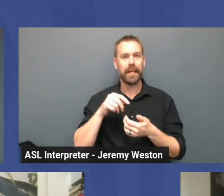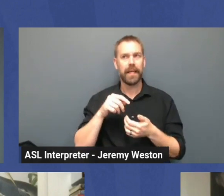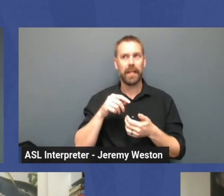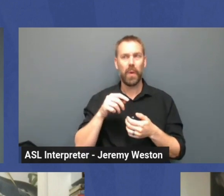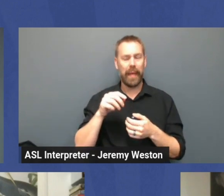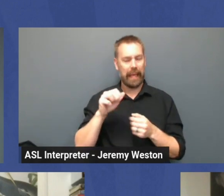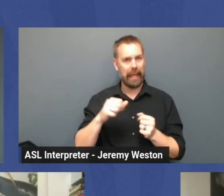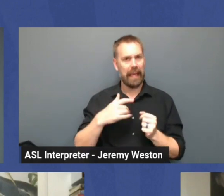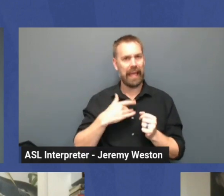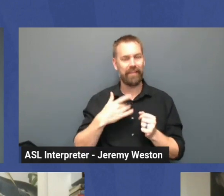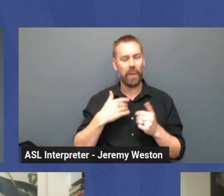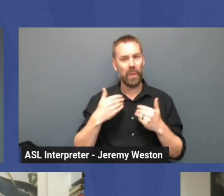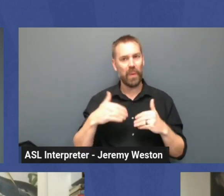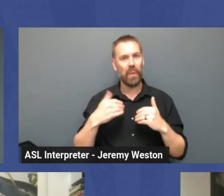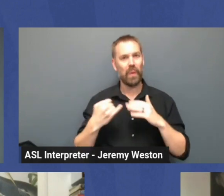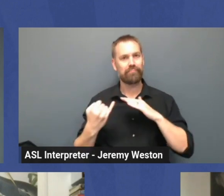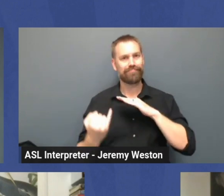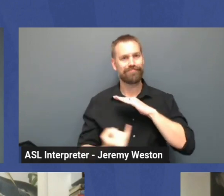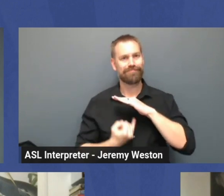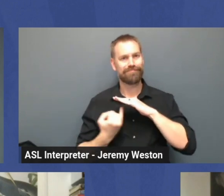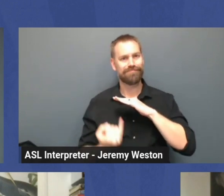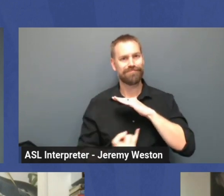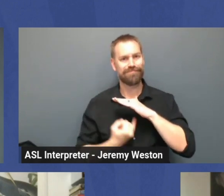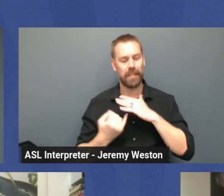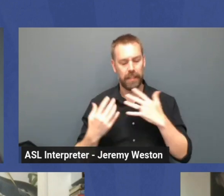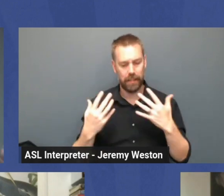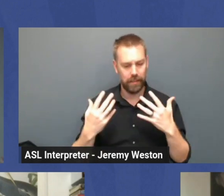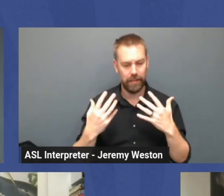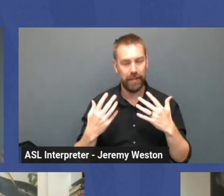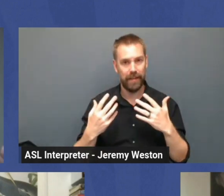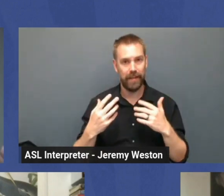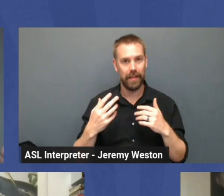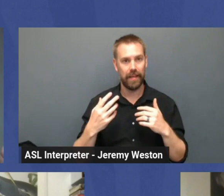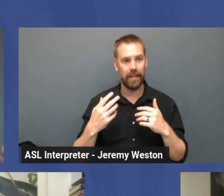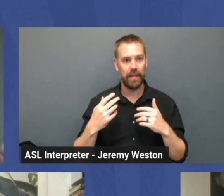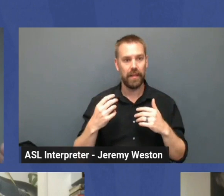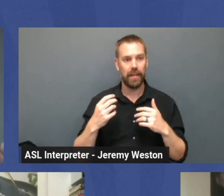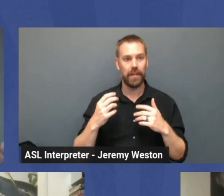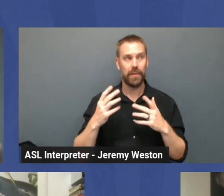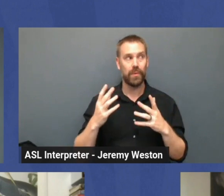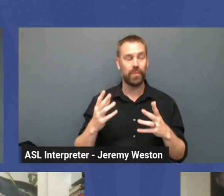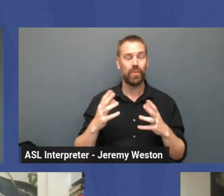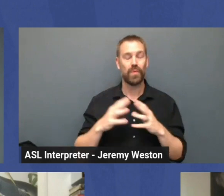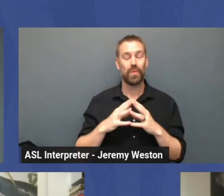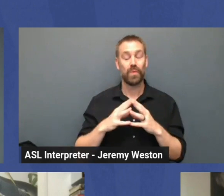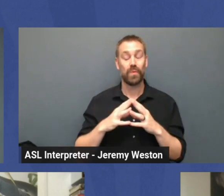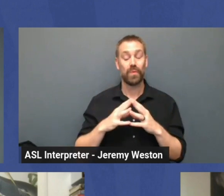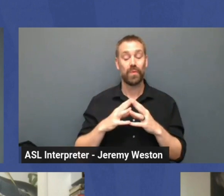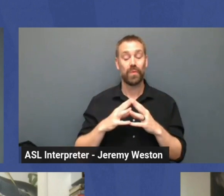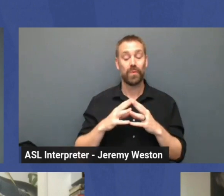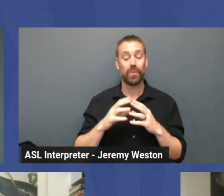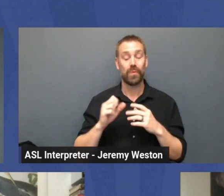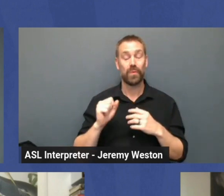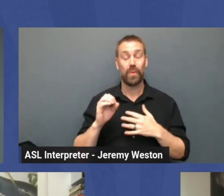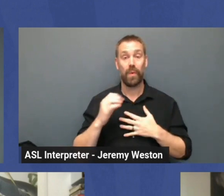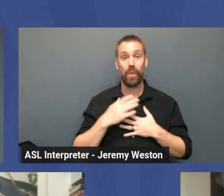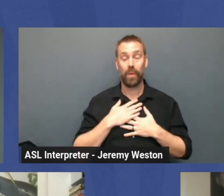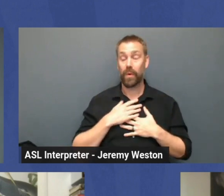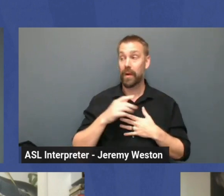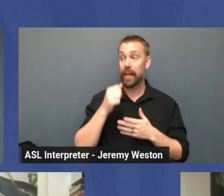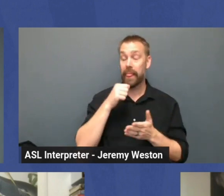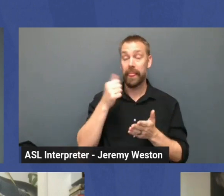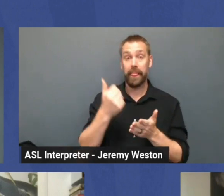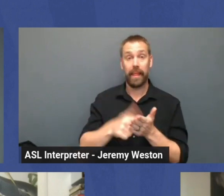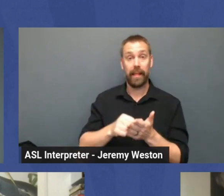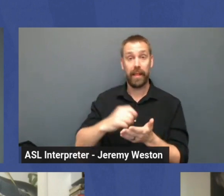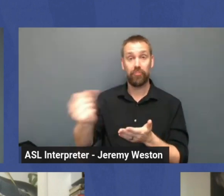isolating. And so I was devastated when I got the letter saying that